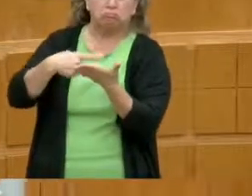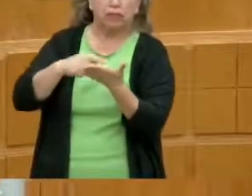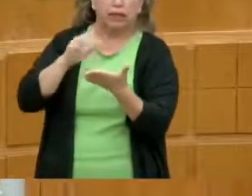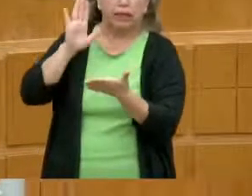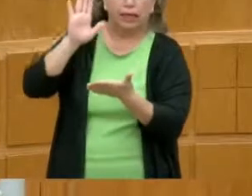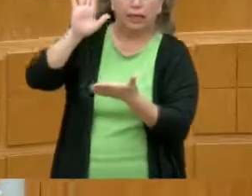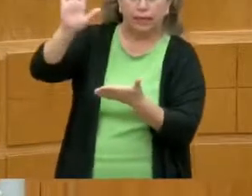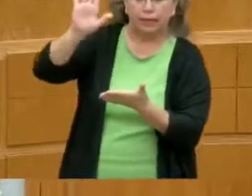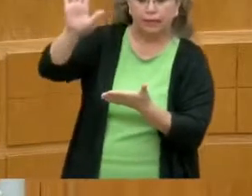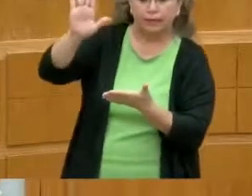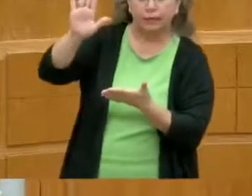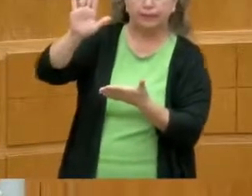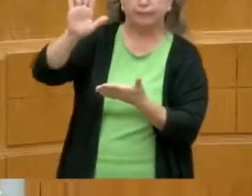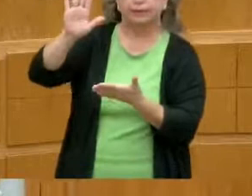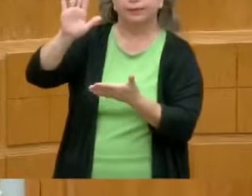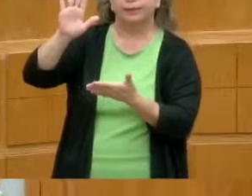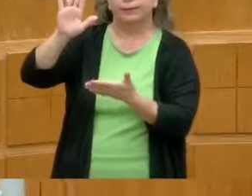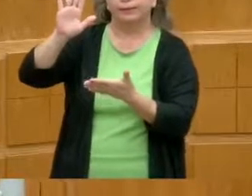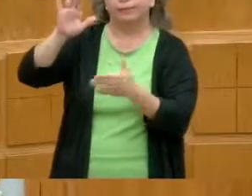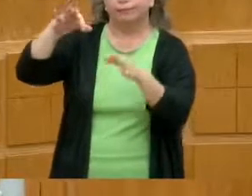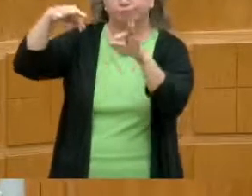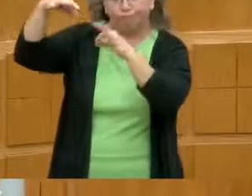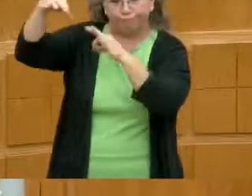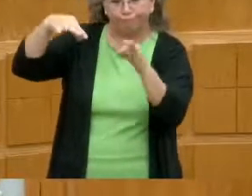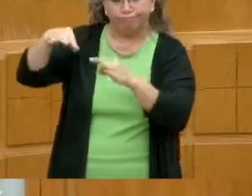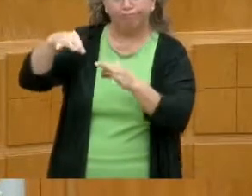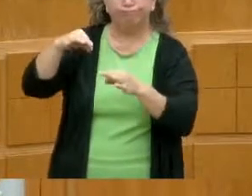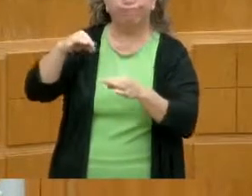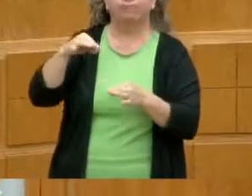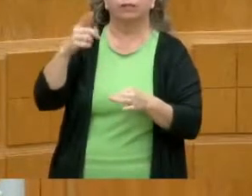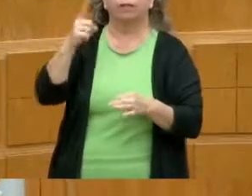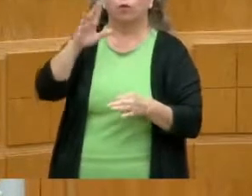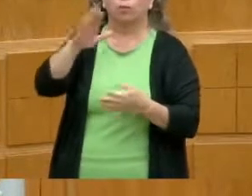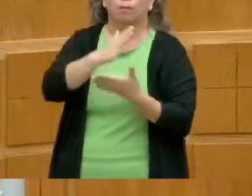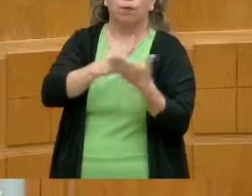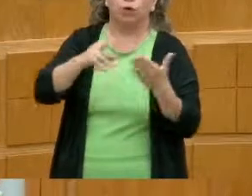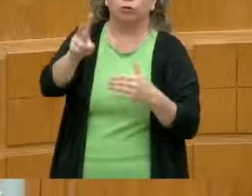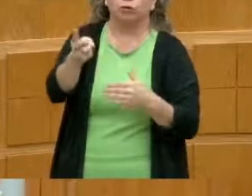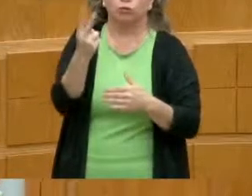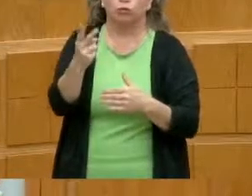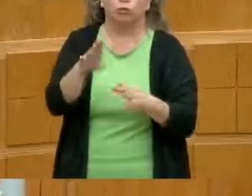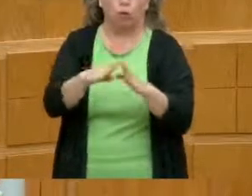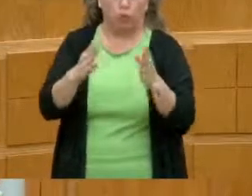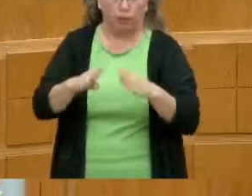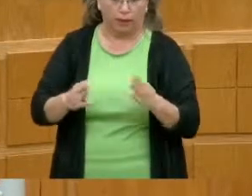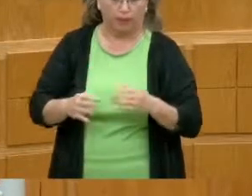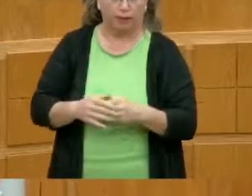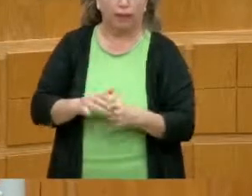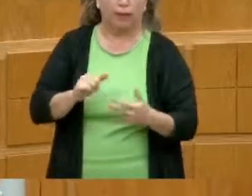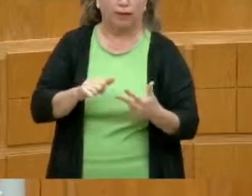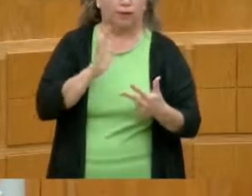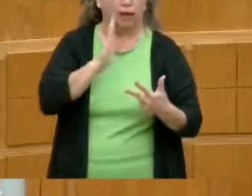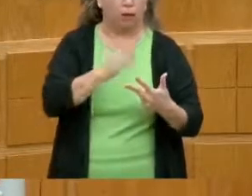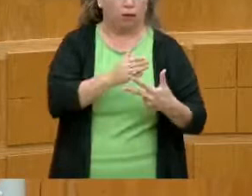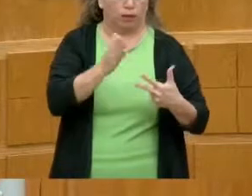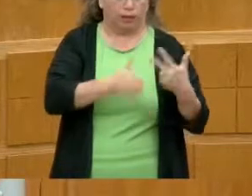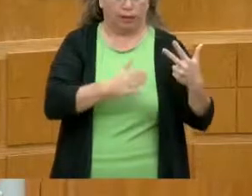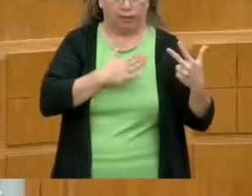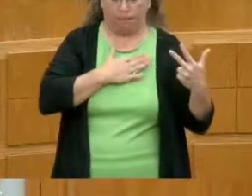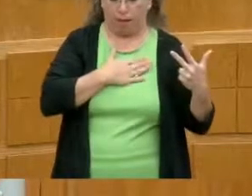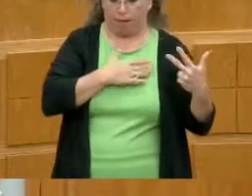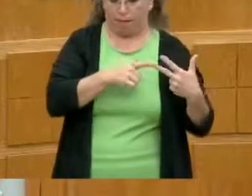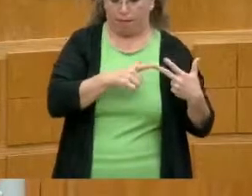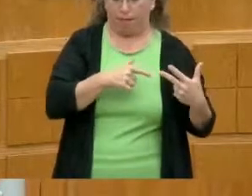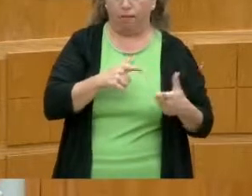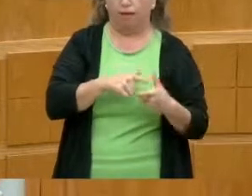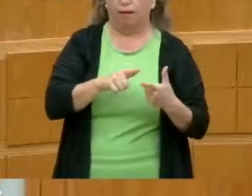phase 2 opening. And then Annette will come up and talk about that. So that'll conclude my presentation. And then Annette is